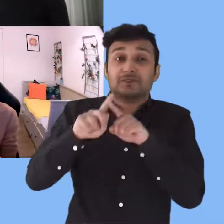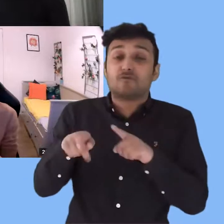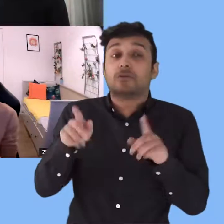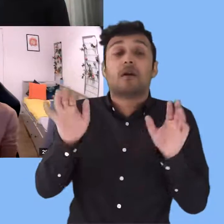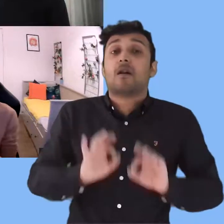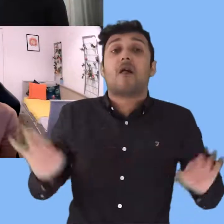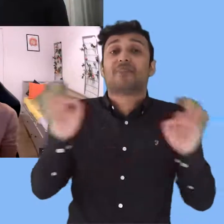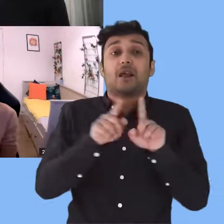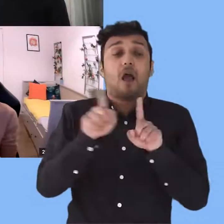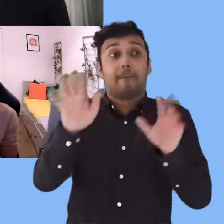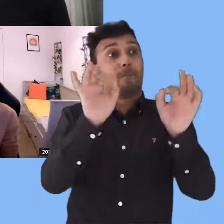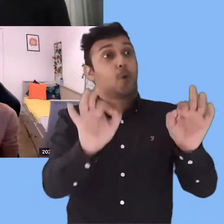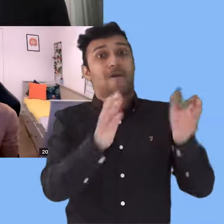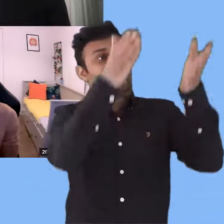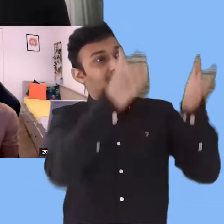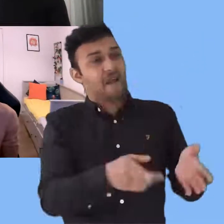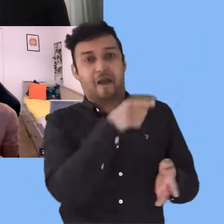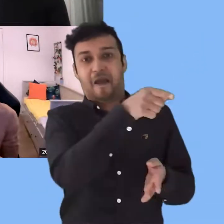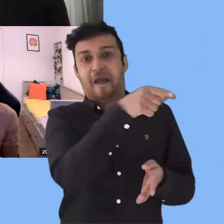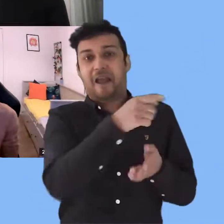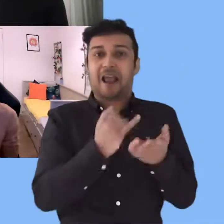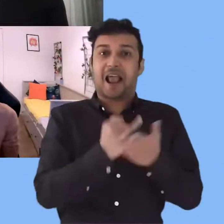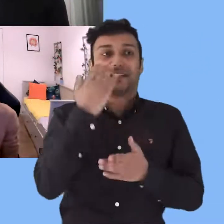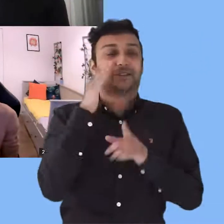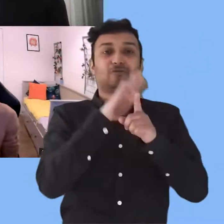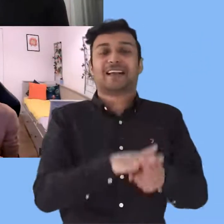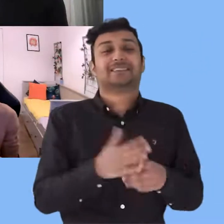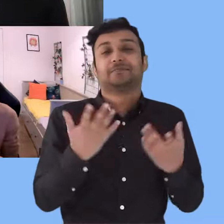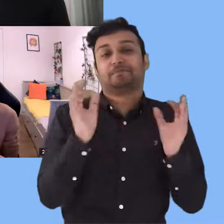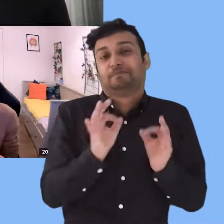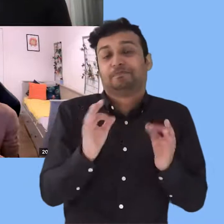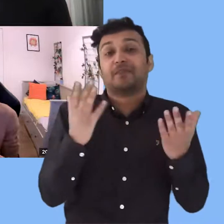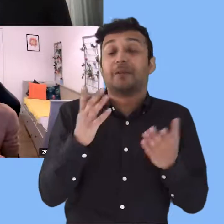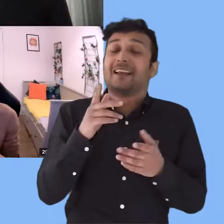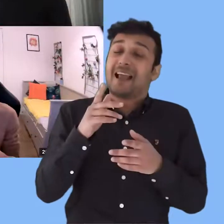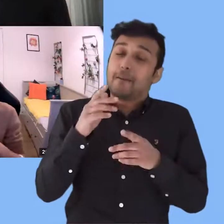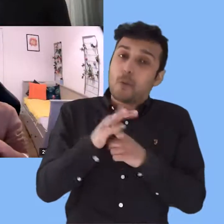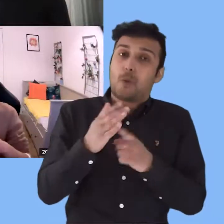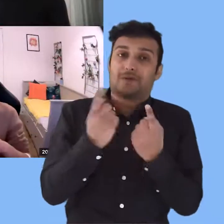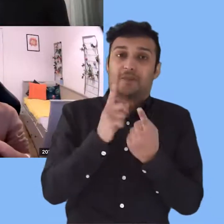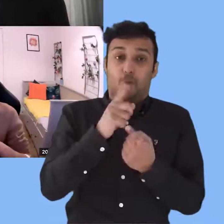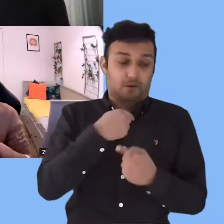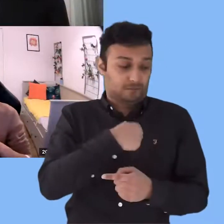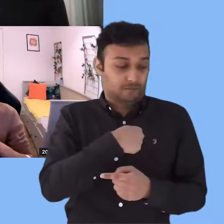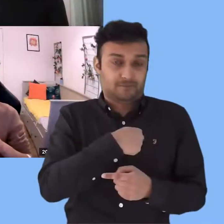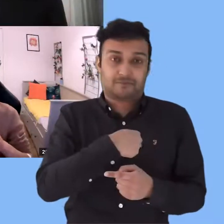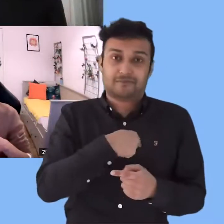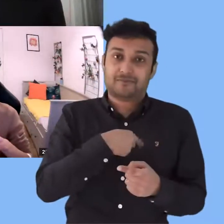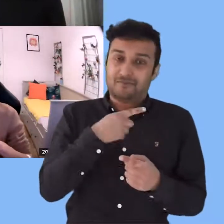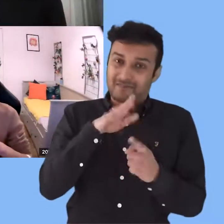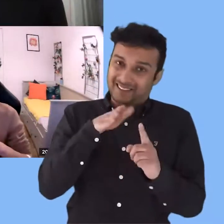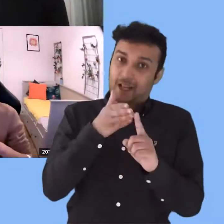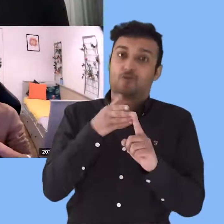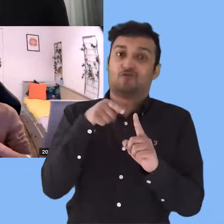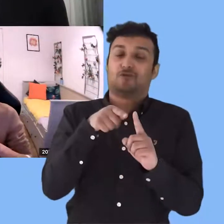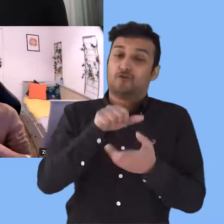right intentions, that's really, really important. I think there is something to be said, Faith, about how whiteness operates in this